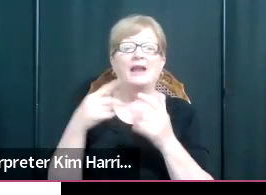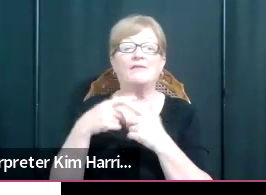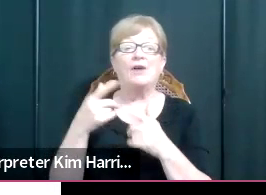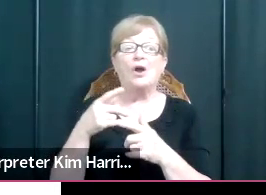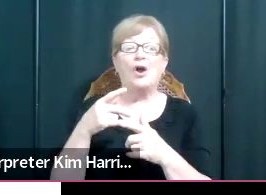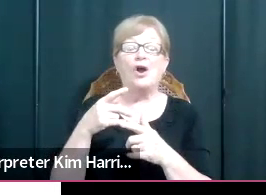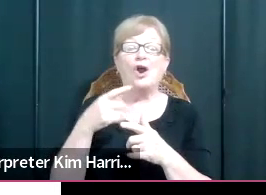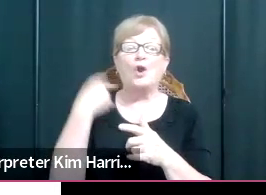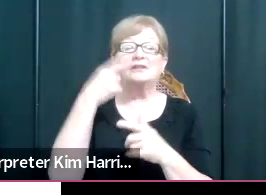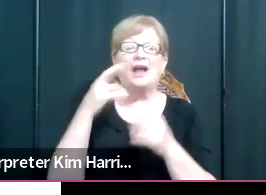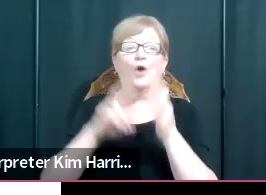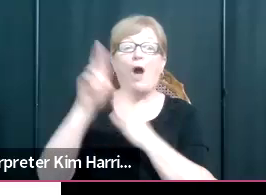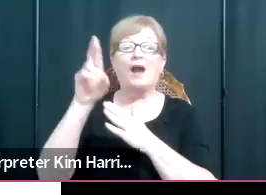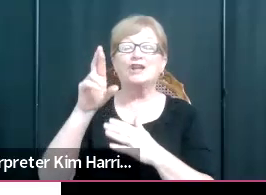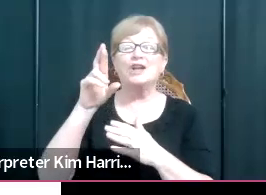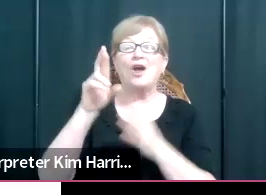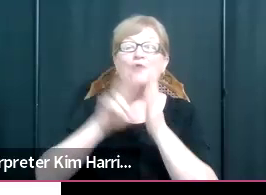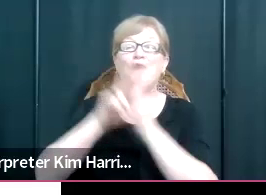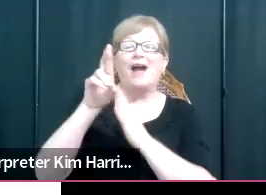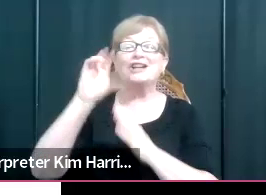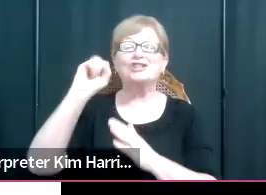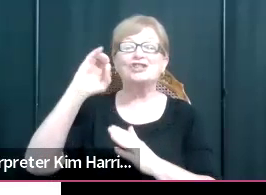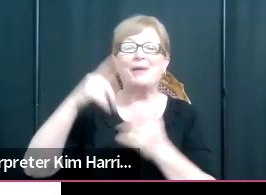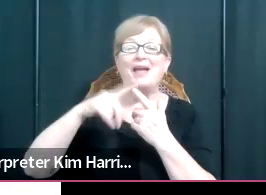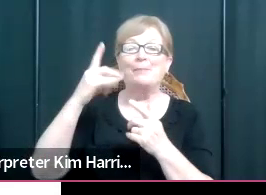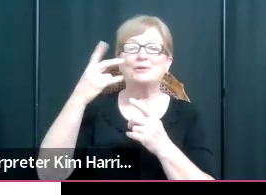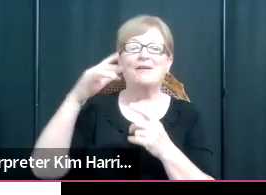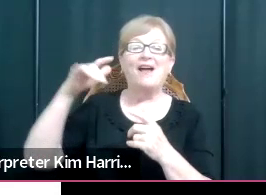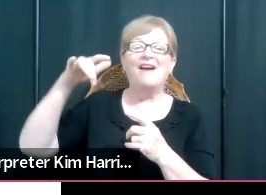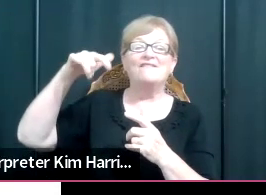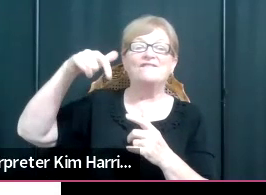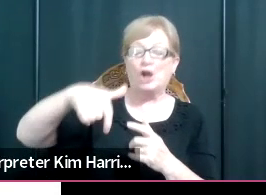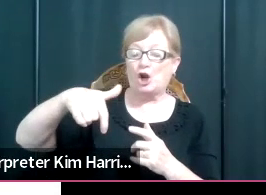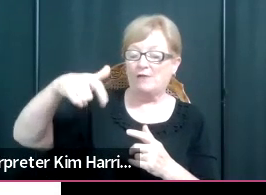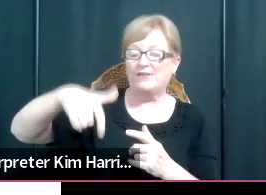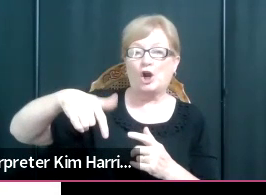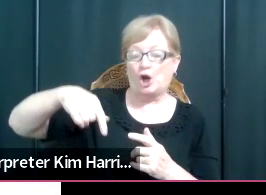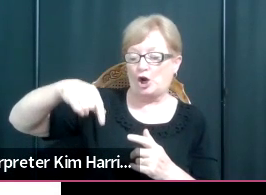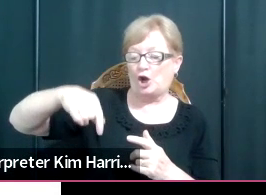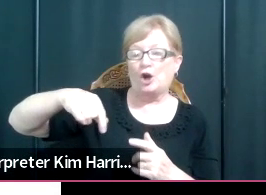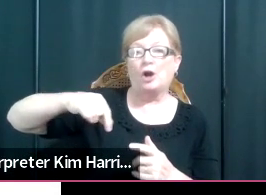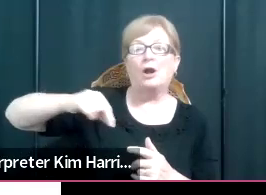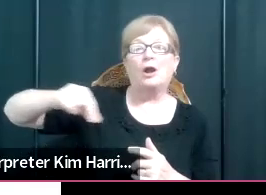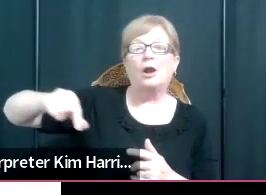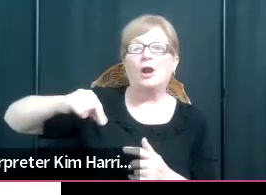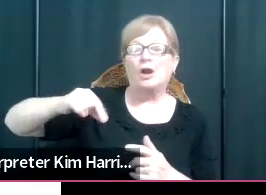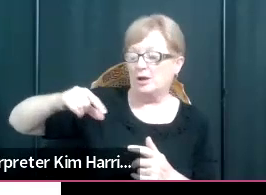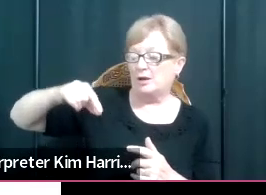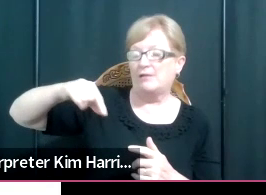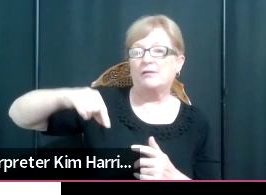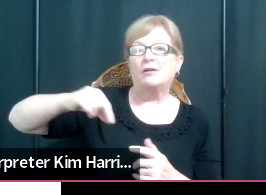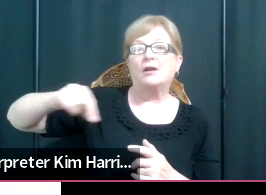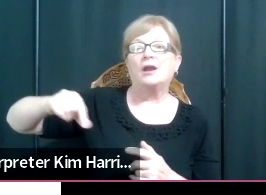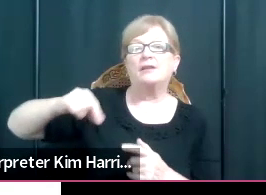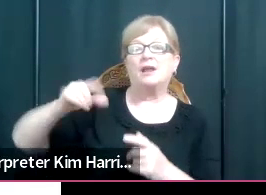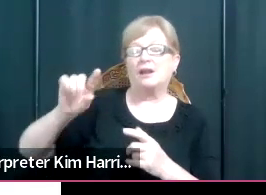looking thing with somebody's finger in it is the pen again. And the idea behind that is you stick your finger in sort of that